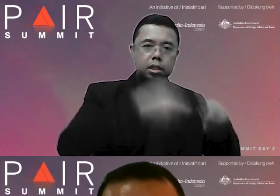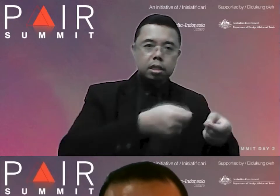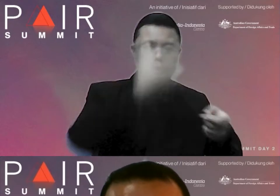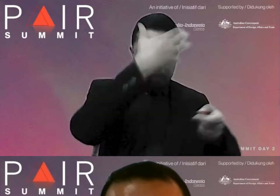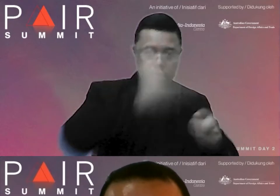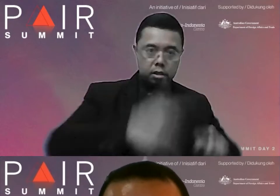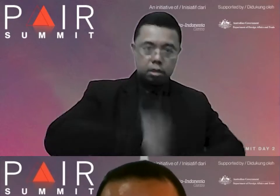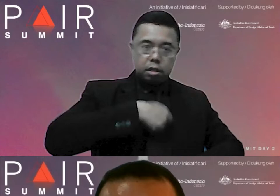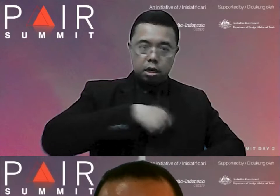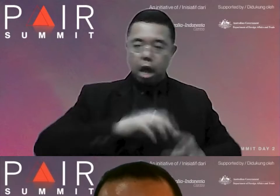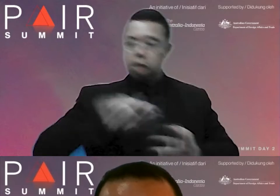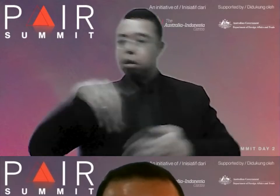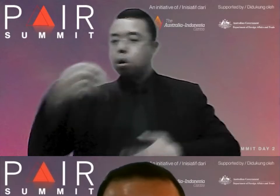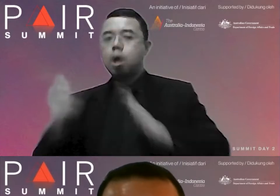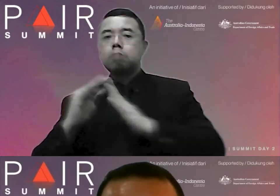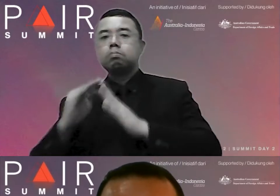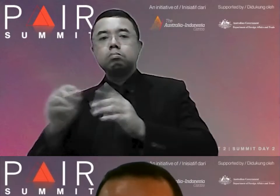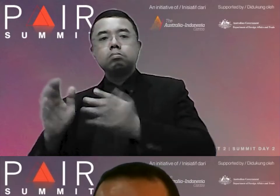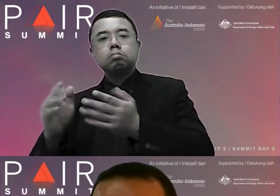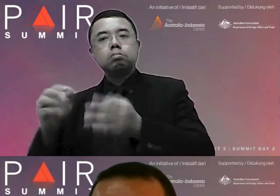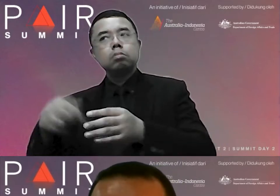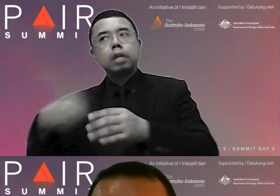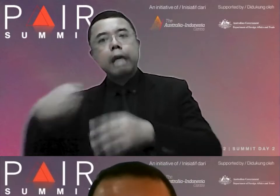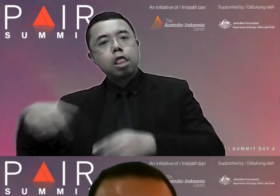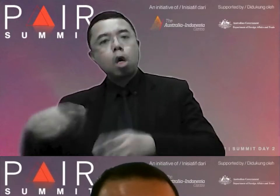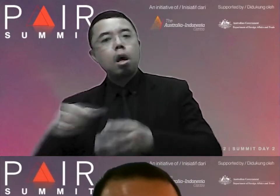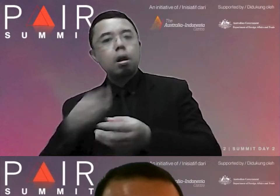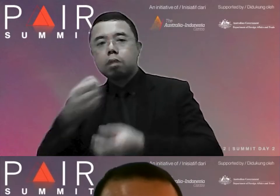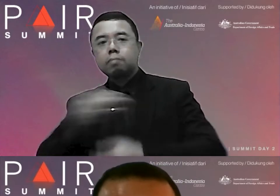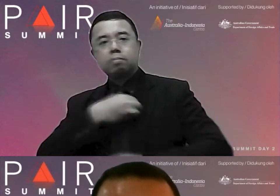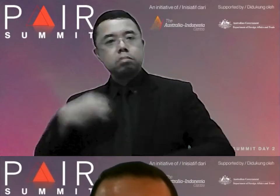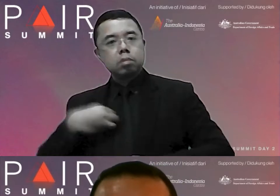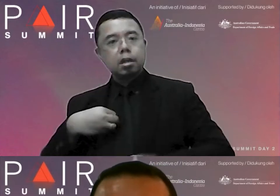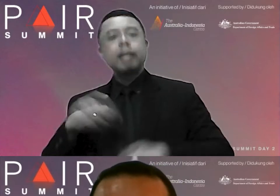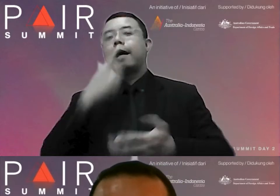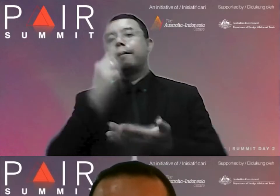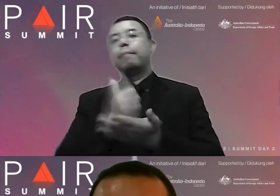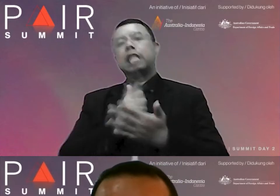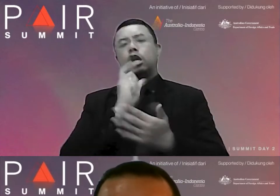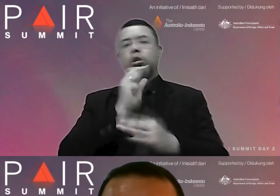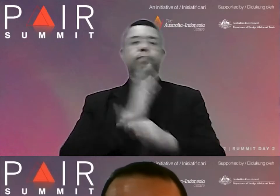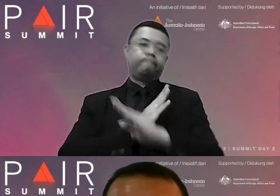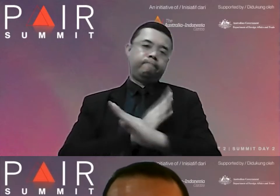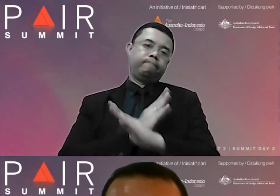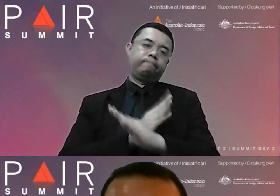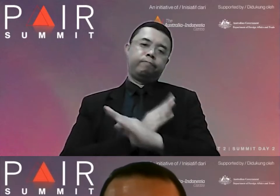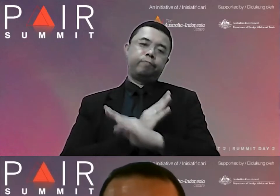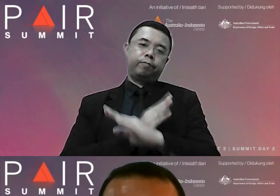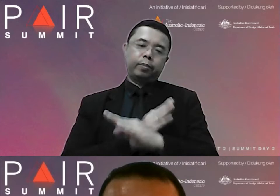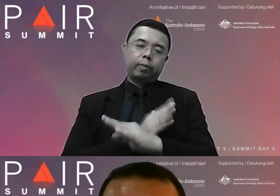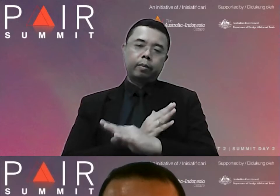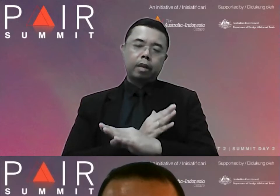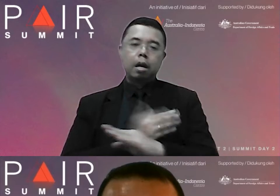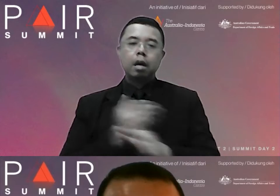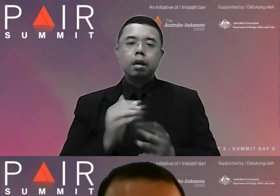future. And regarding to our result of the study we conducted in Jakarta and